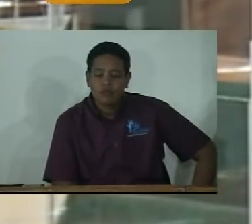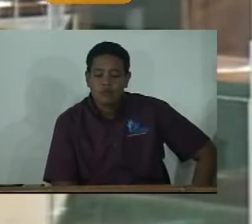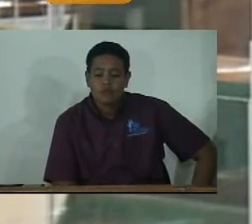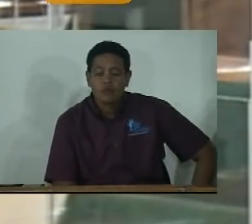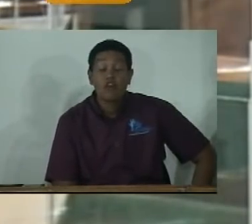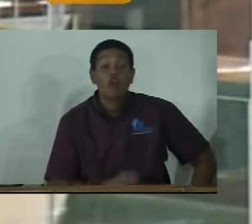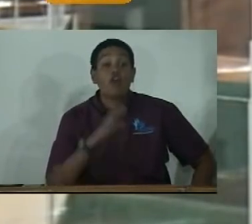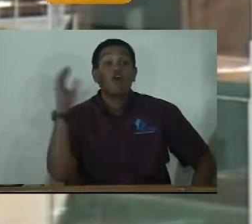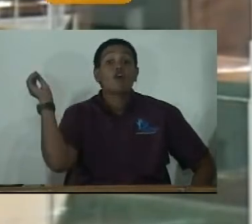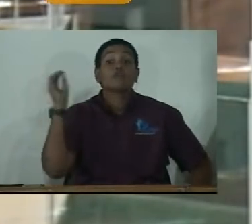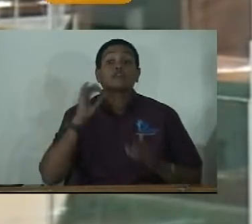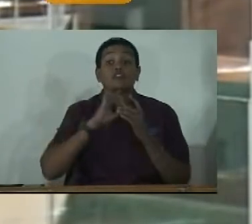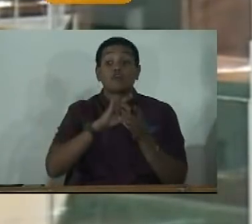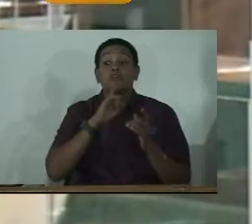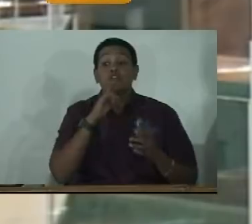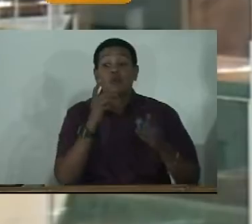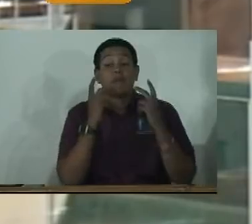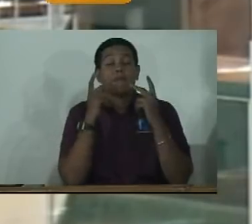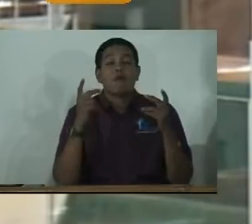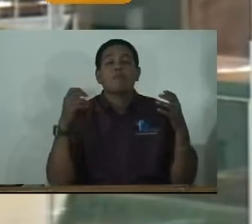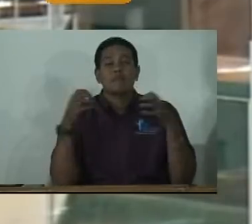Bodies